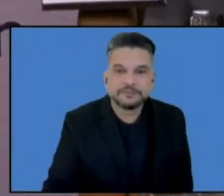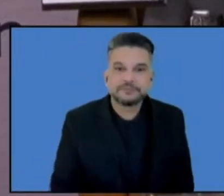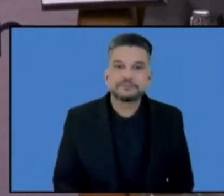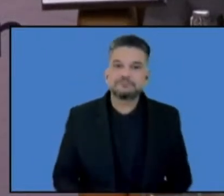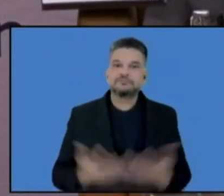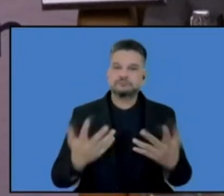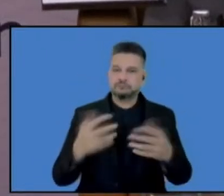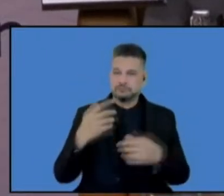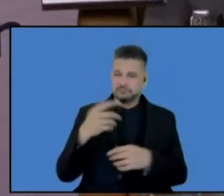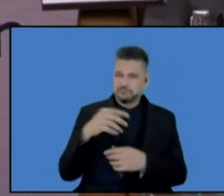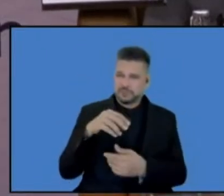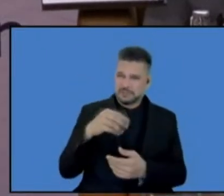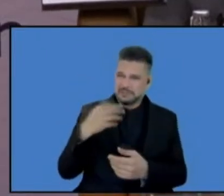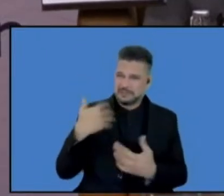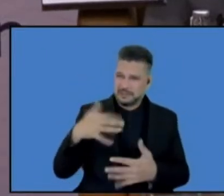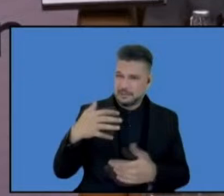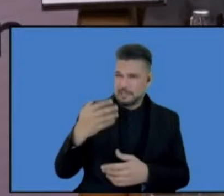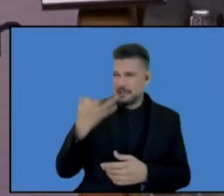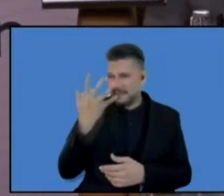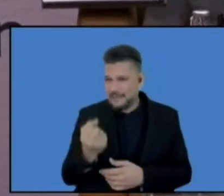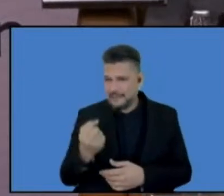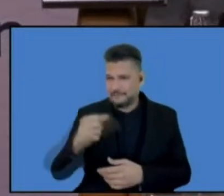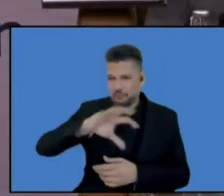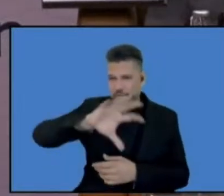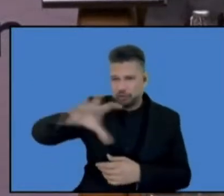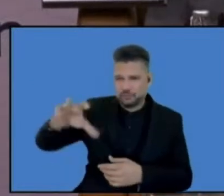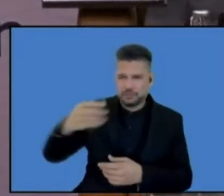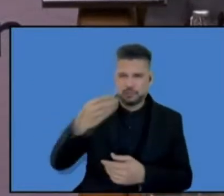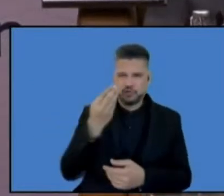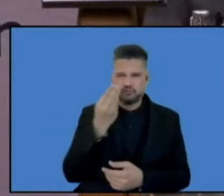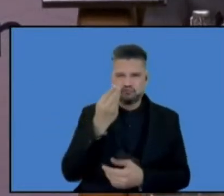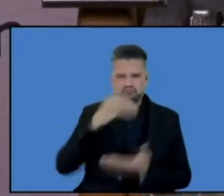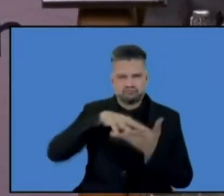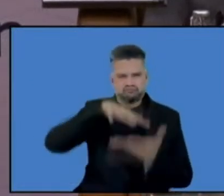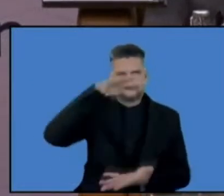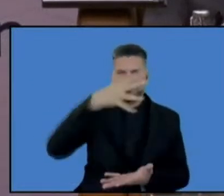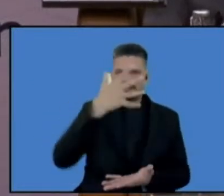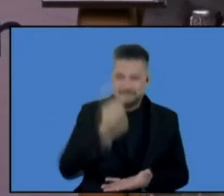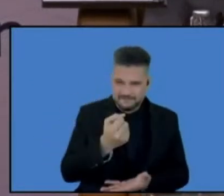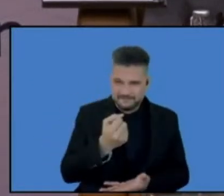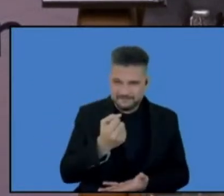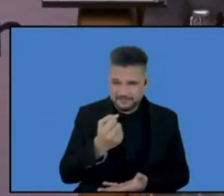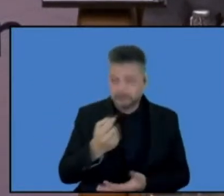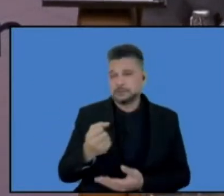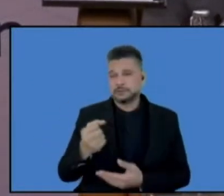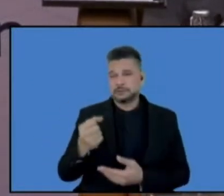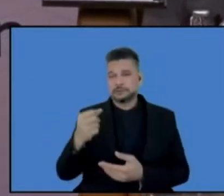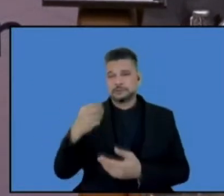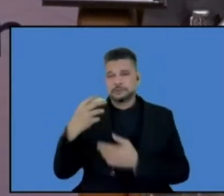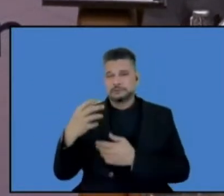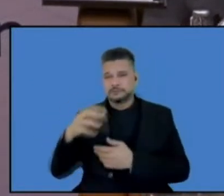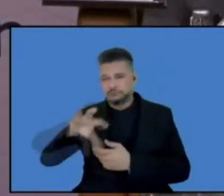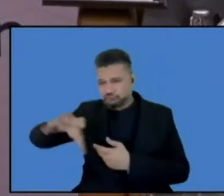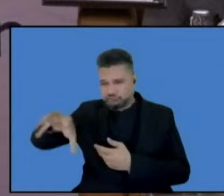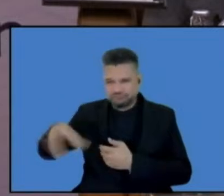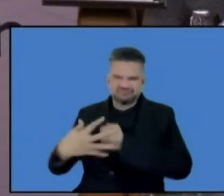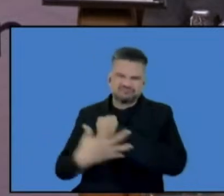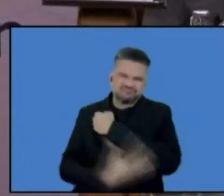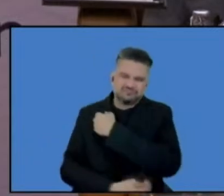world. Demographic transition. We have right now 13 countries that are facing the challenge of the